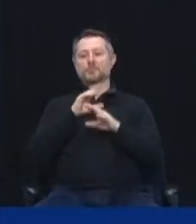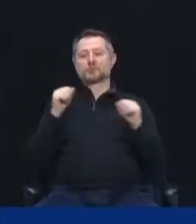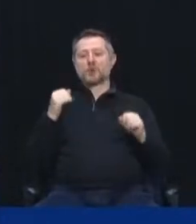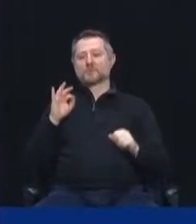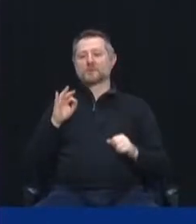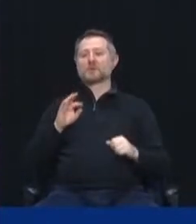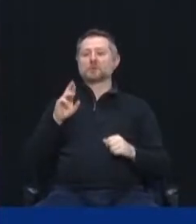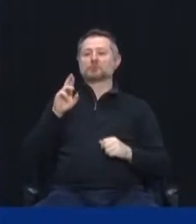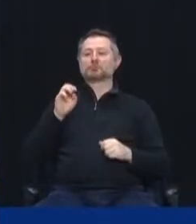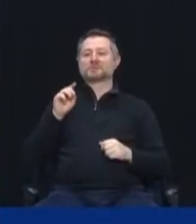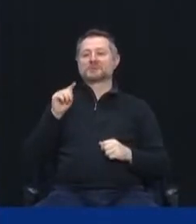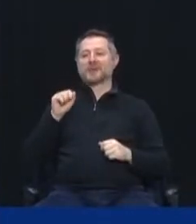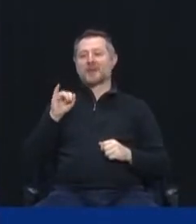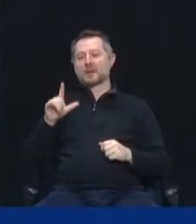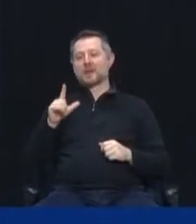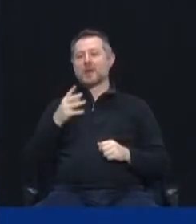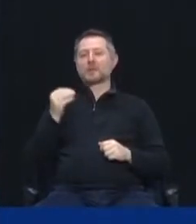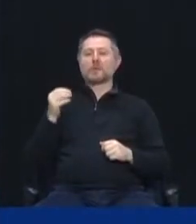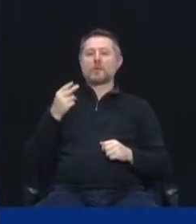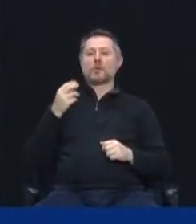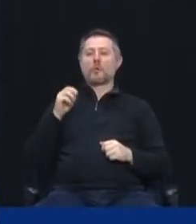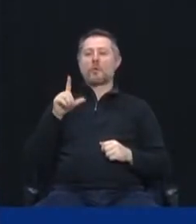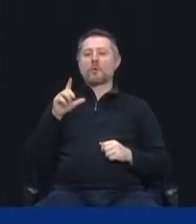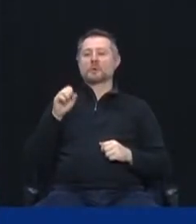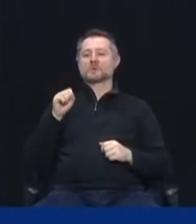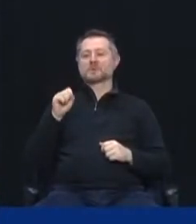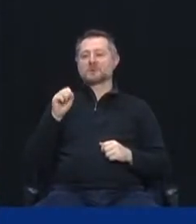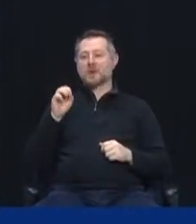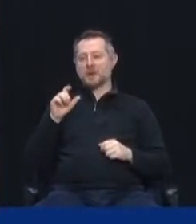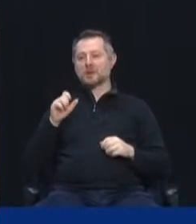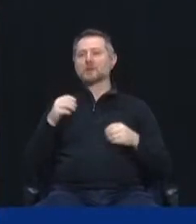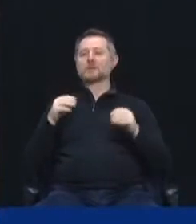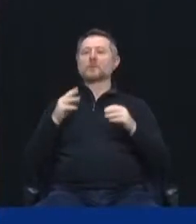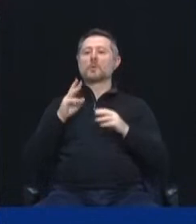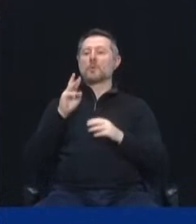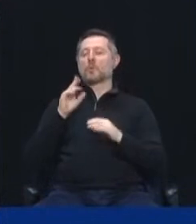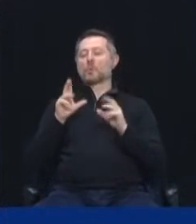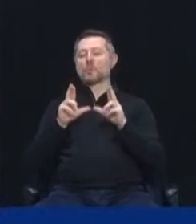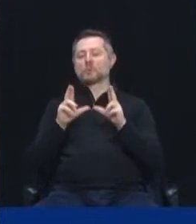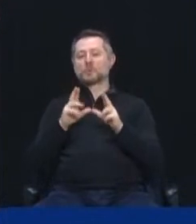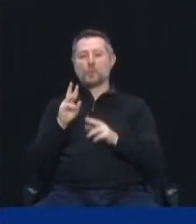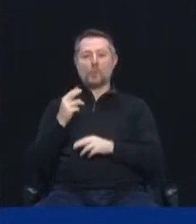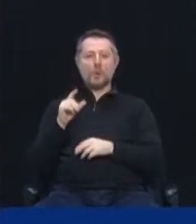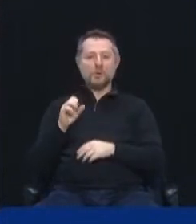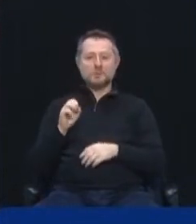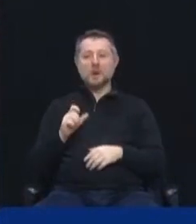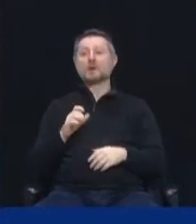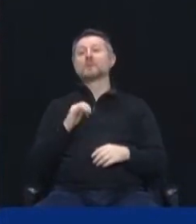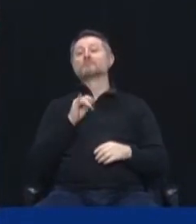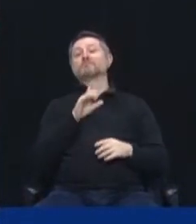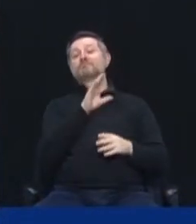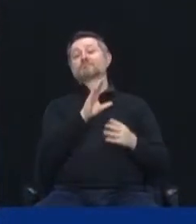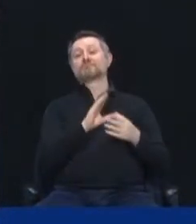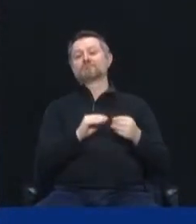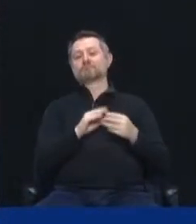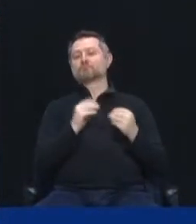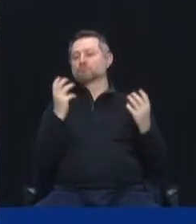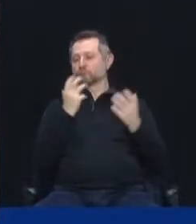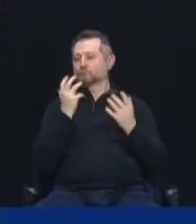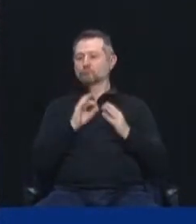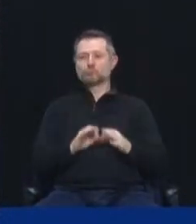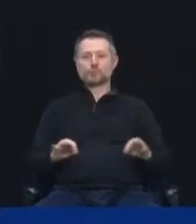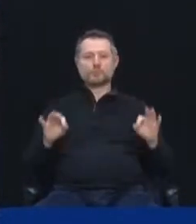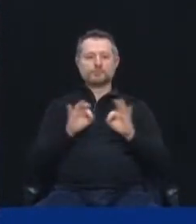what you said this morning and what you are doing are so important, and I want to thank you. You